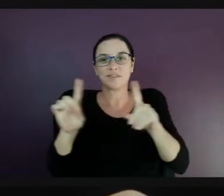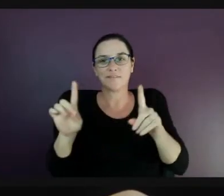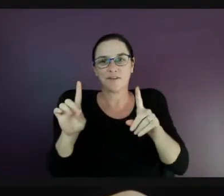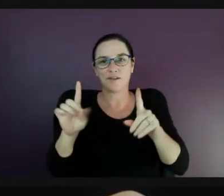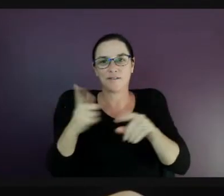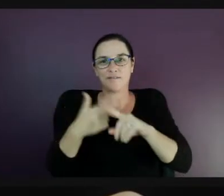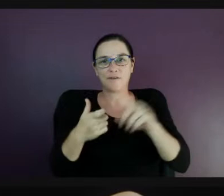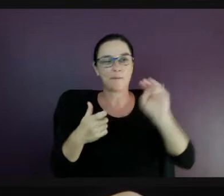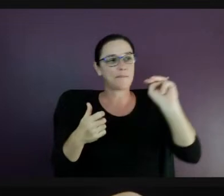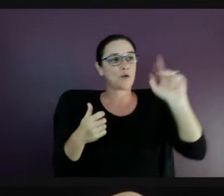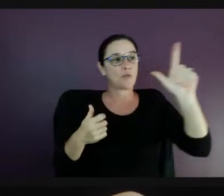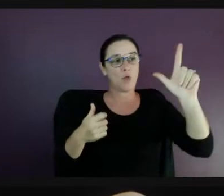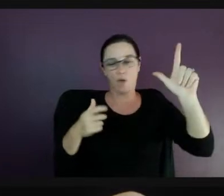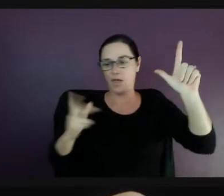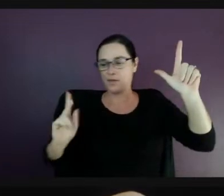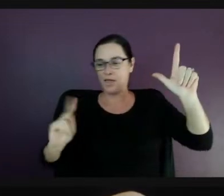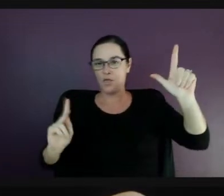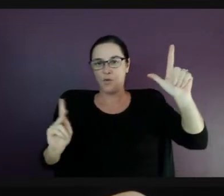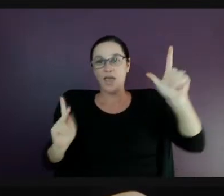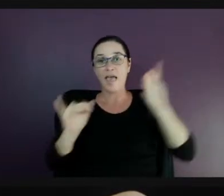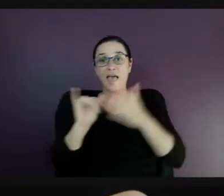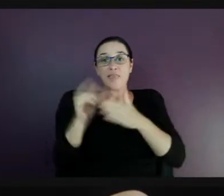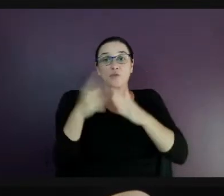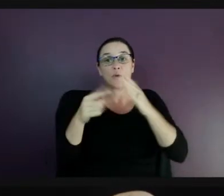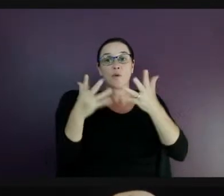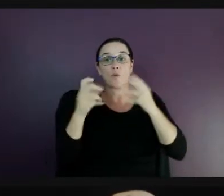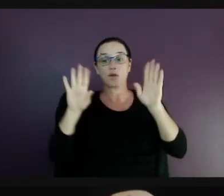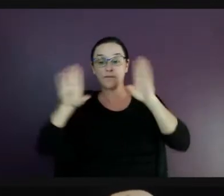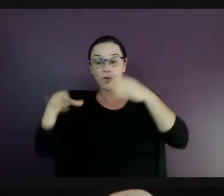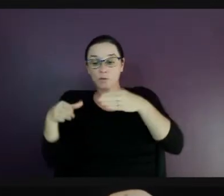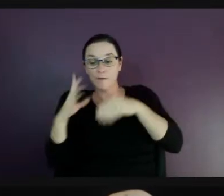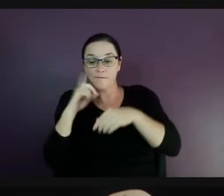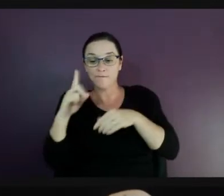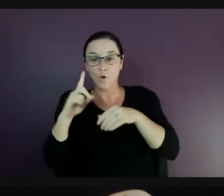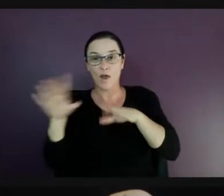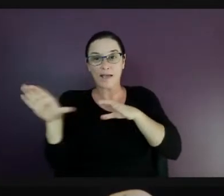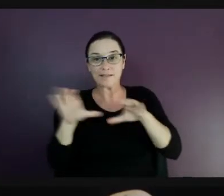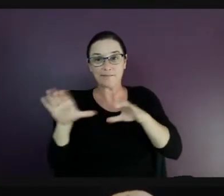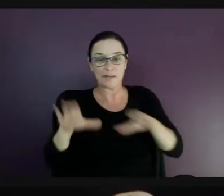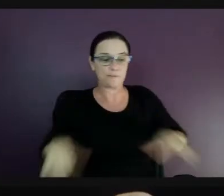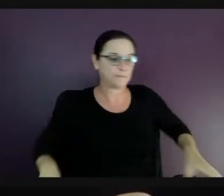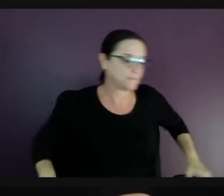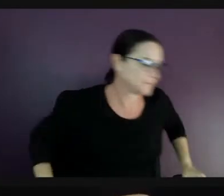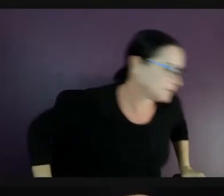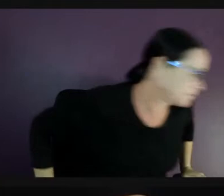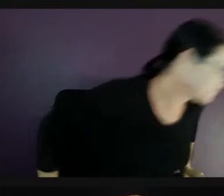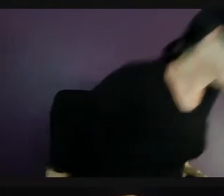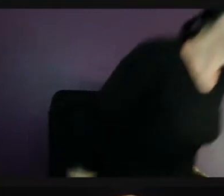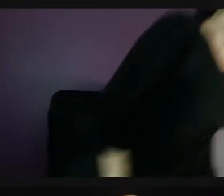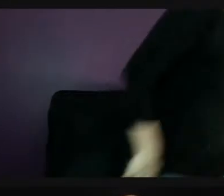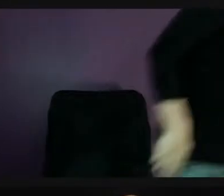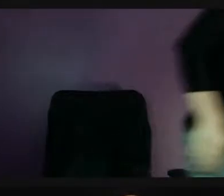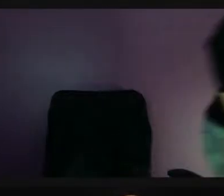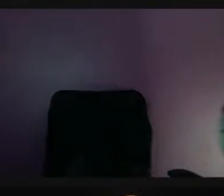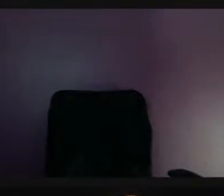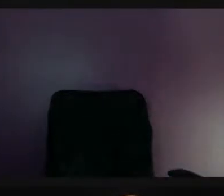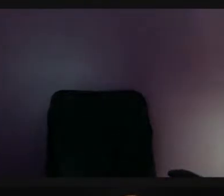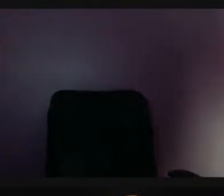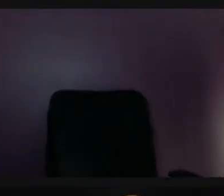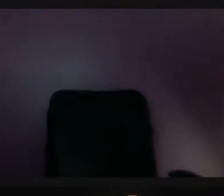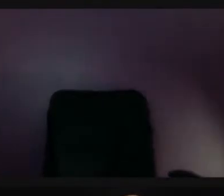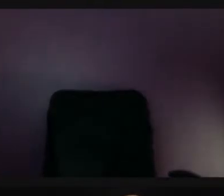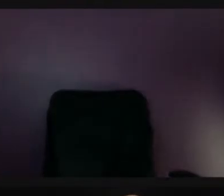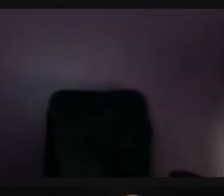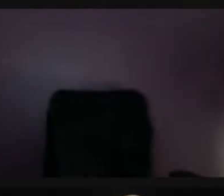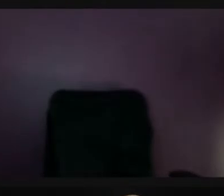we really look for as a sign of activity. These clusters further to the south are deeper as